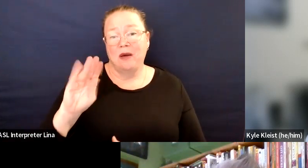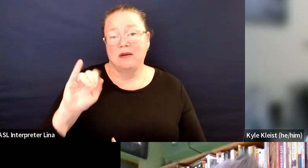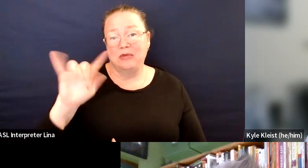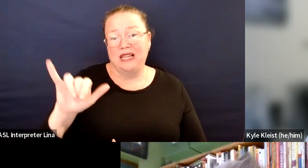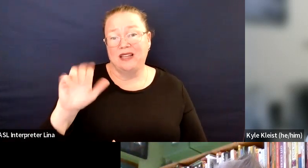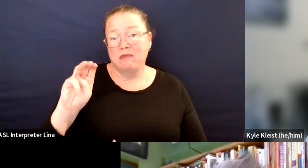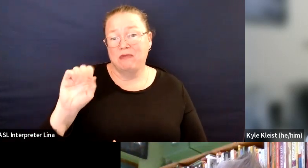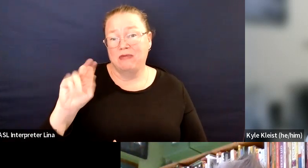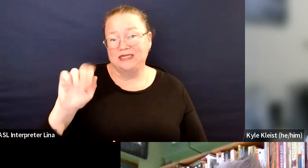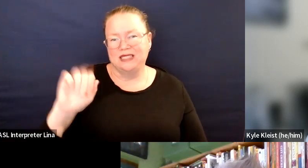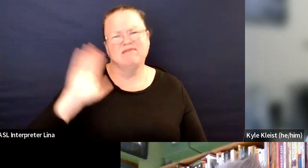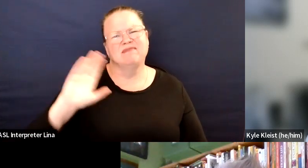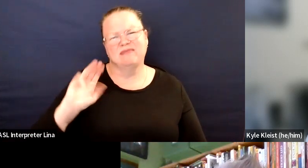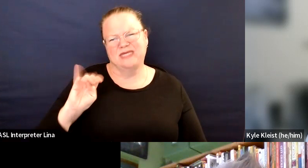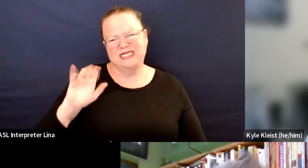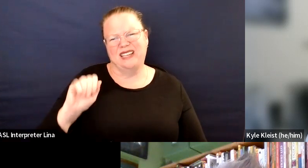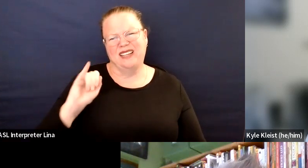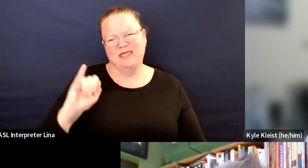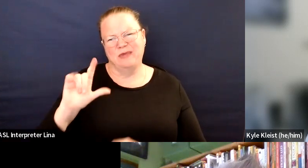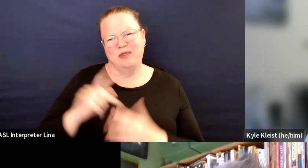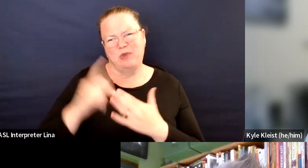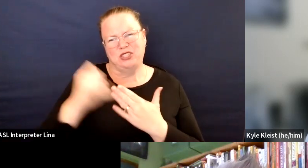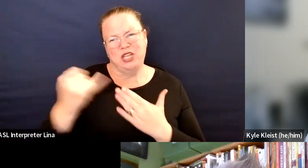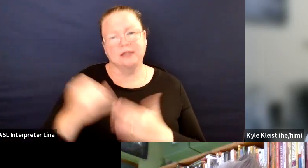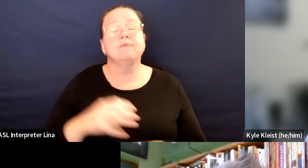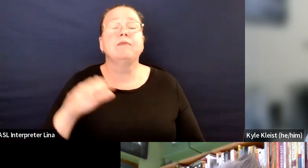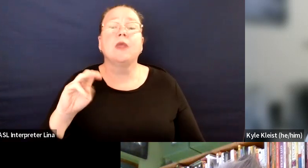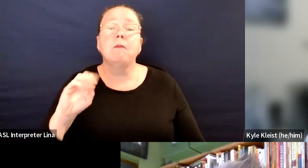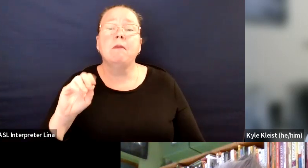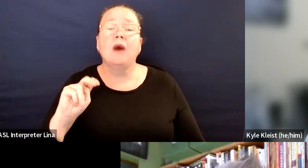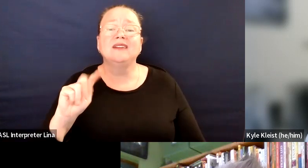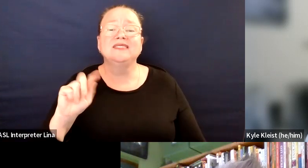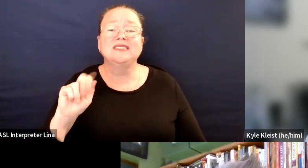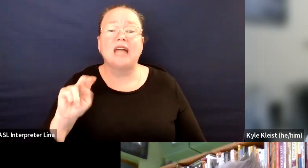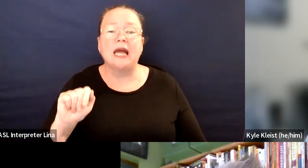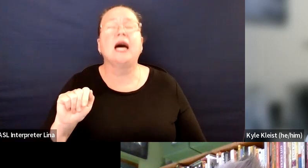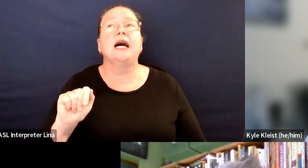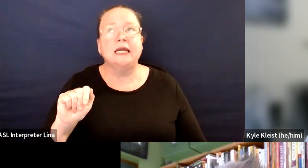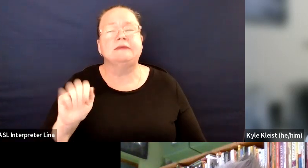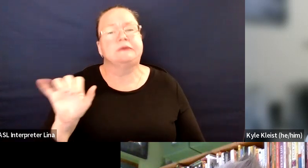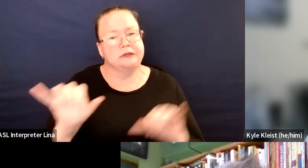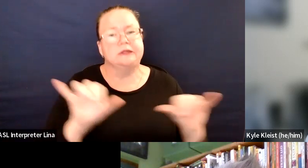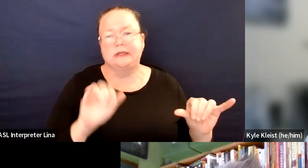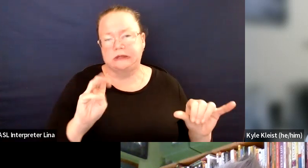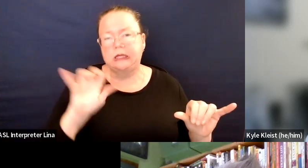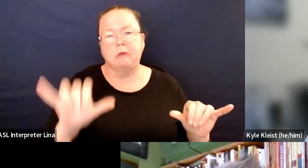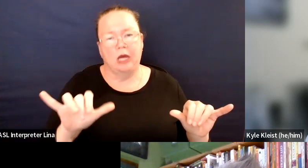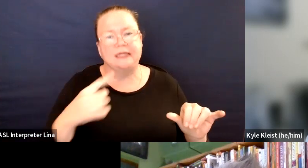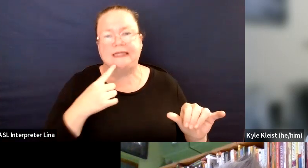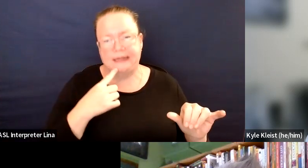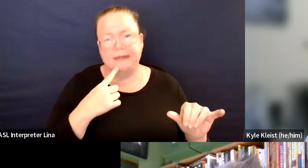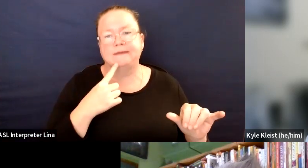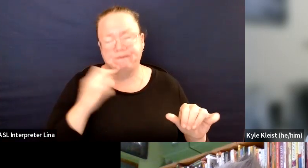formerly Montana Independent Living Project in Montana. And we found the same thing that Molly was finding,